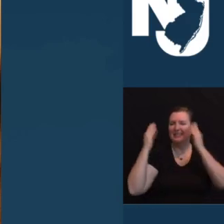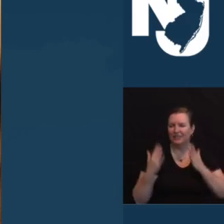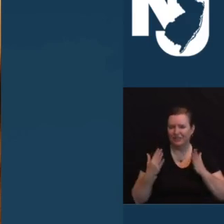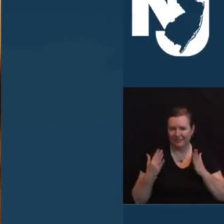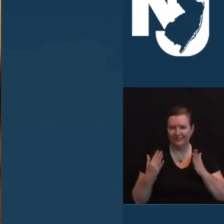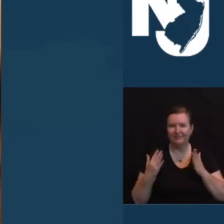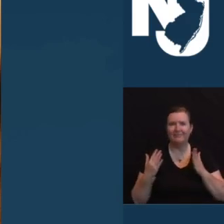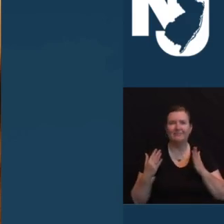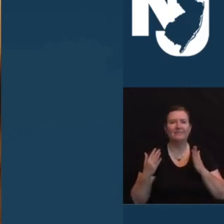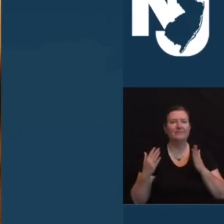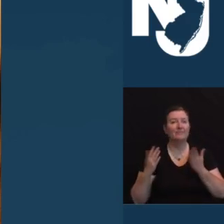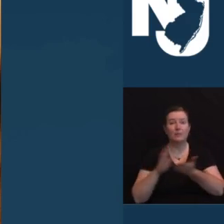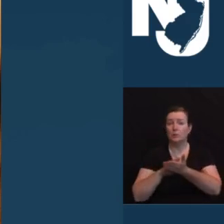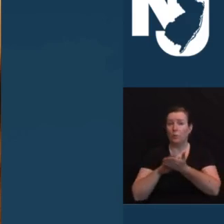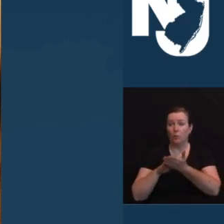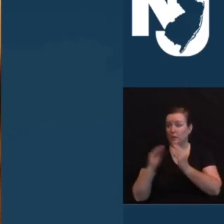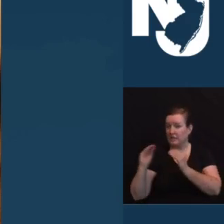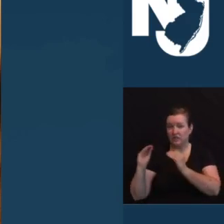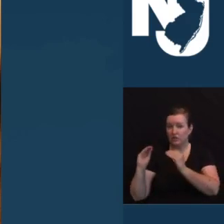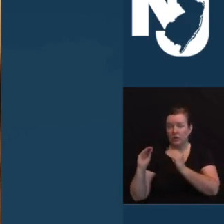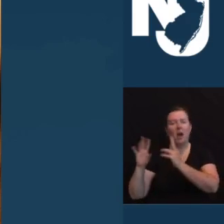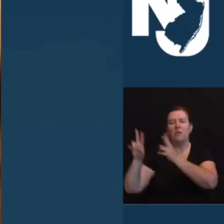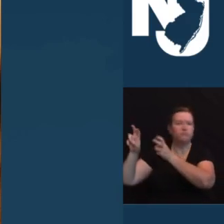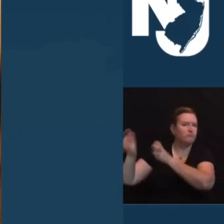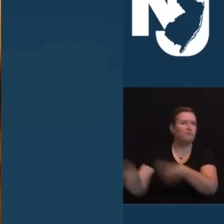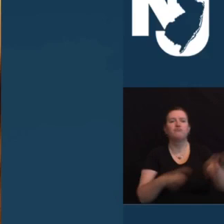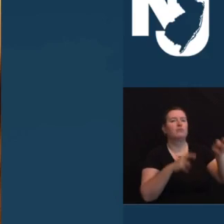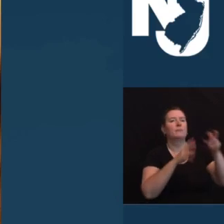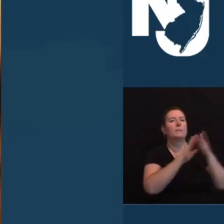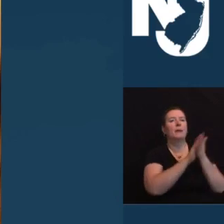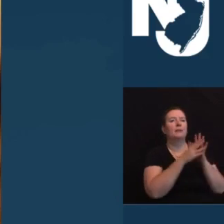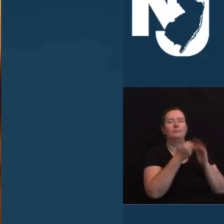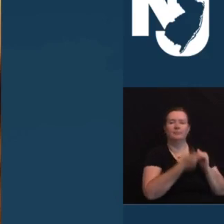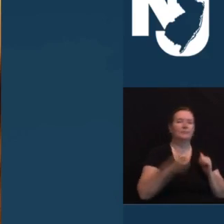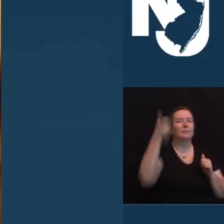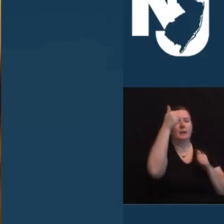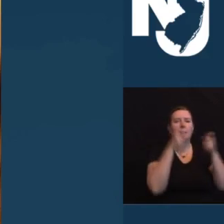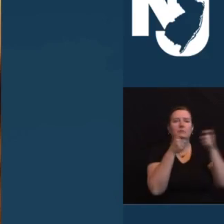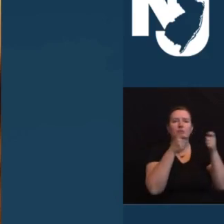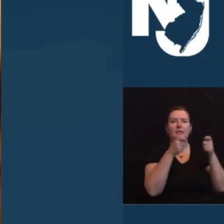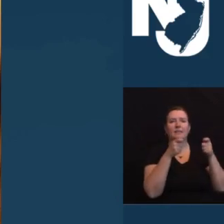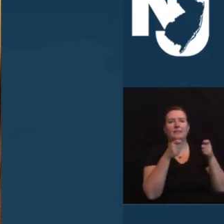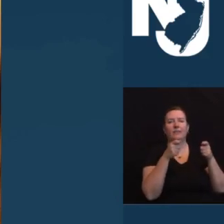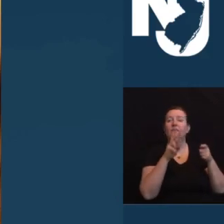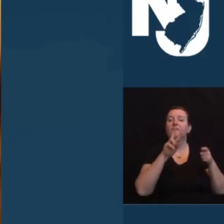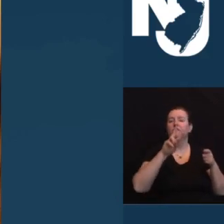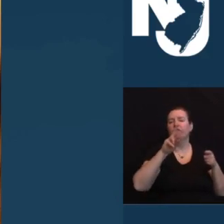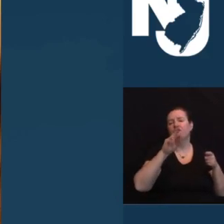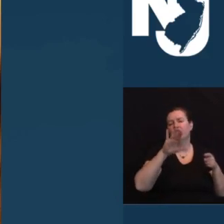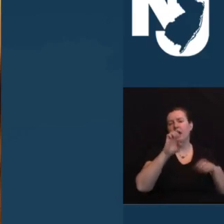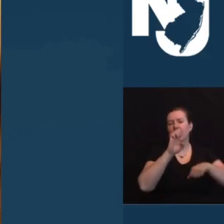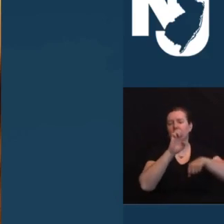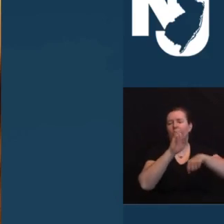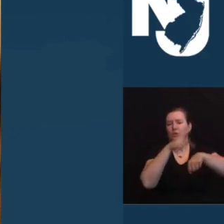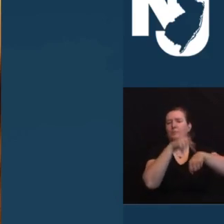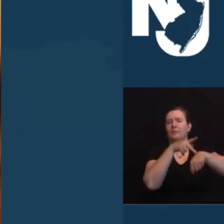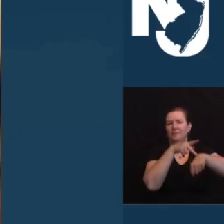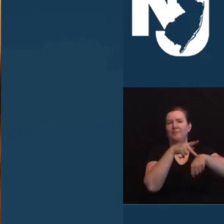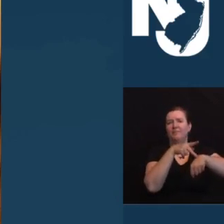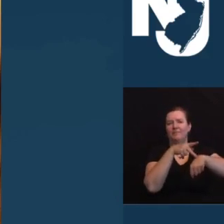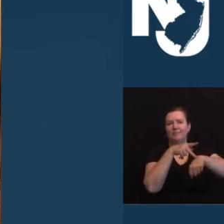trade the classroom for the administrative offices, first as the vice principal of Hasbrook Heights High School, and then principal,